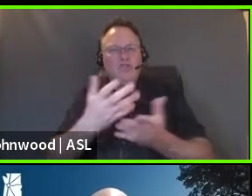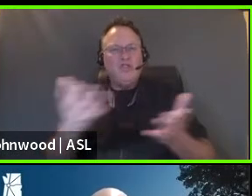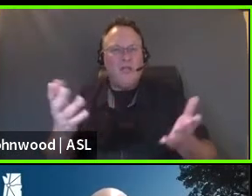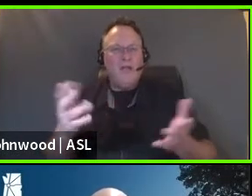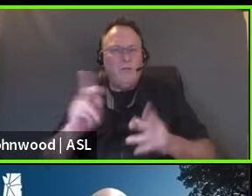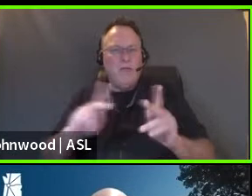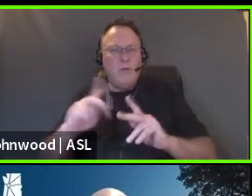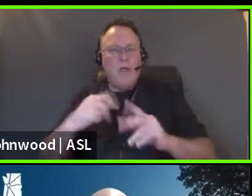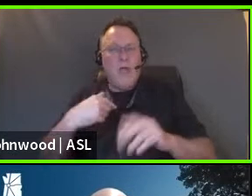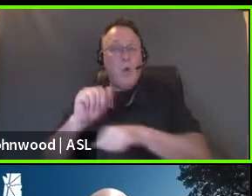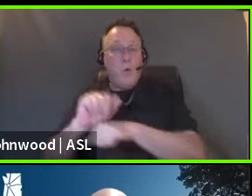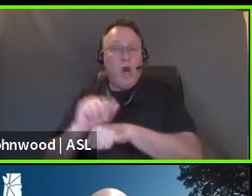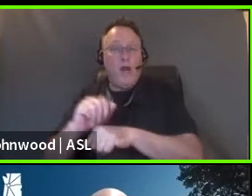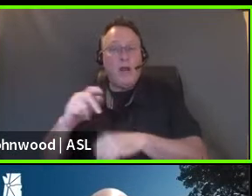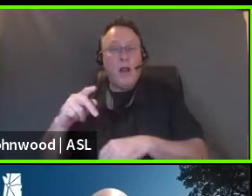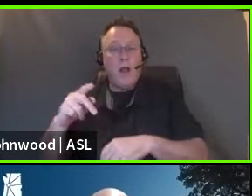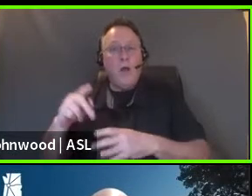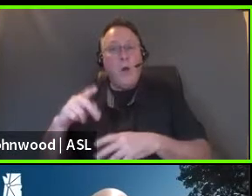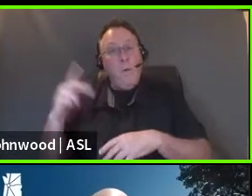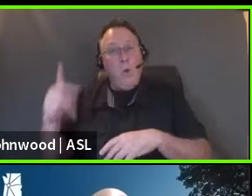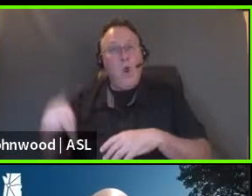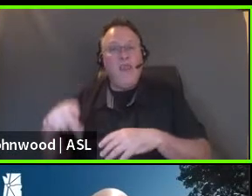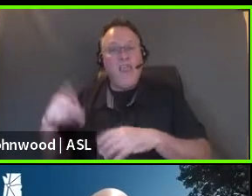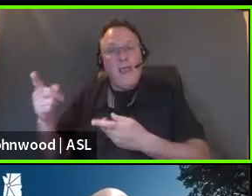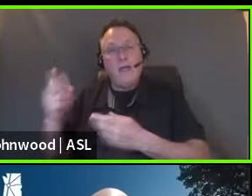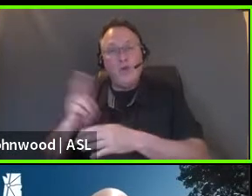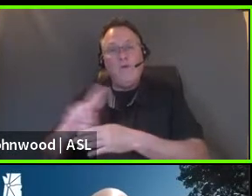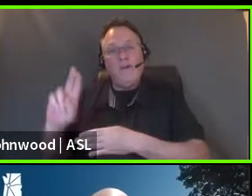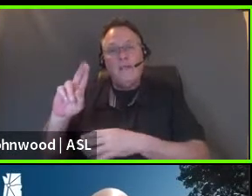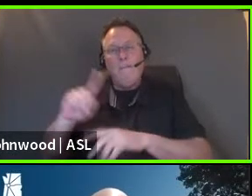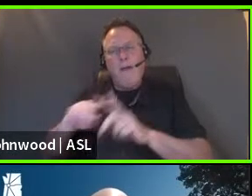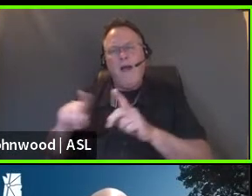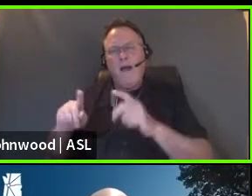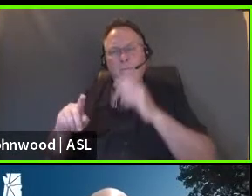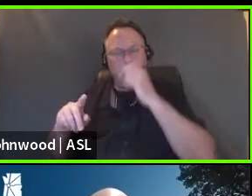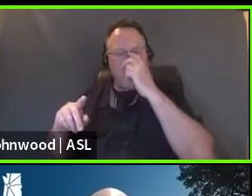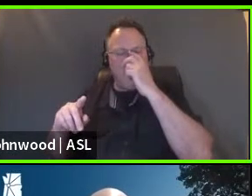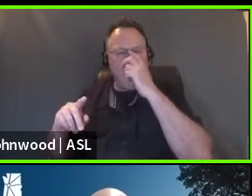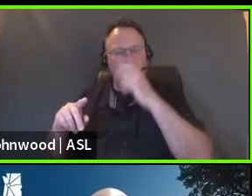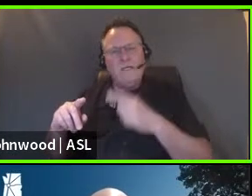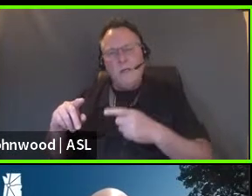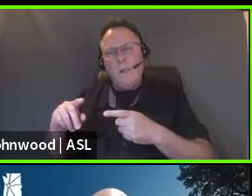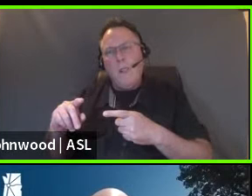State University now, and but Portland State University